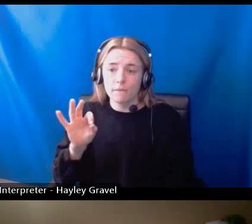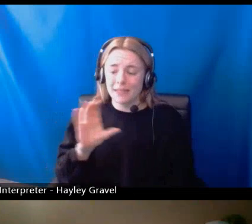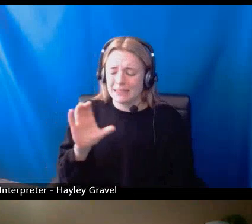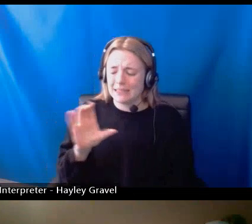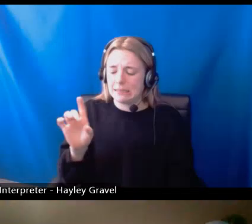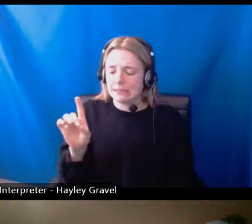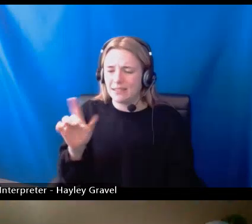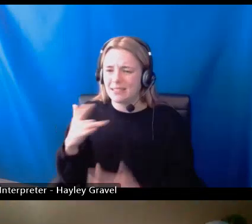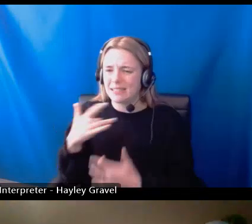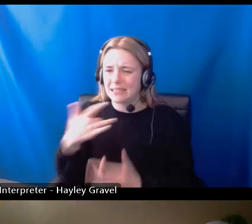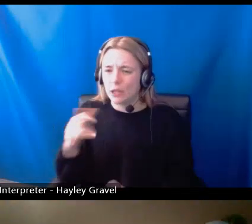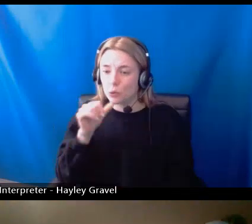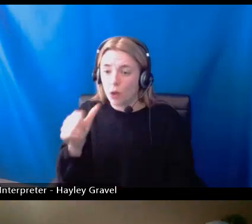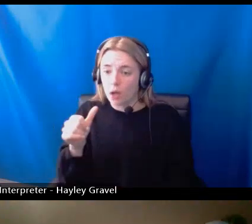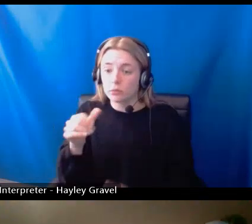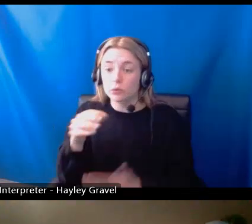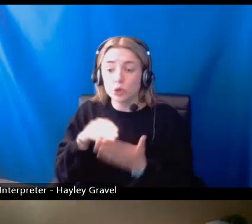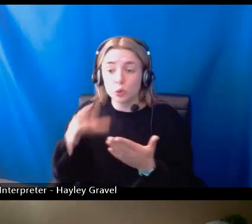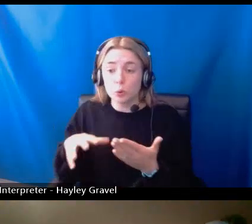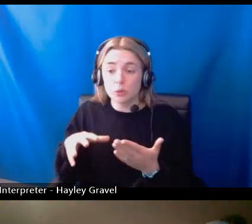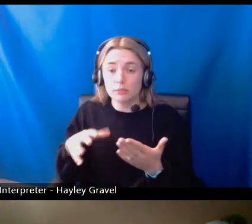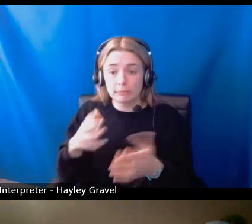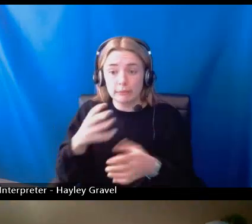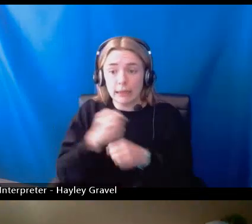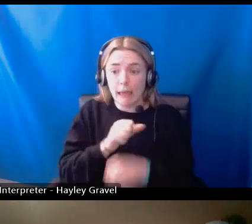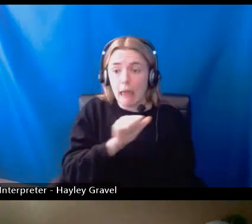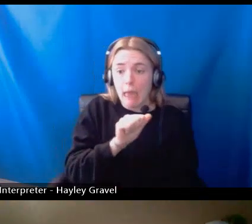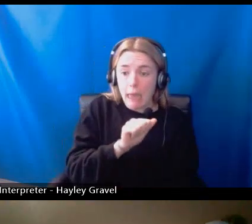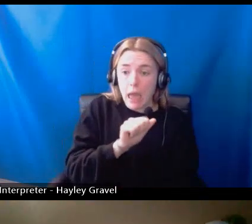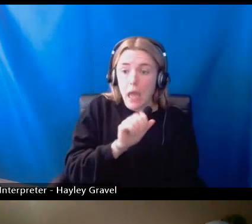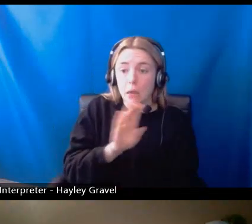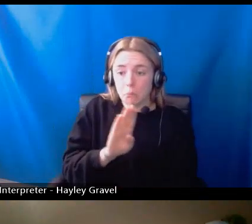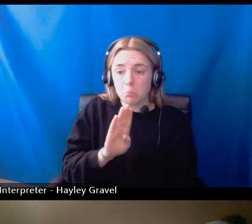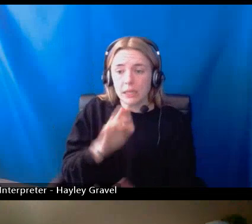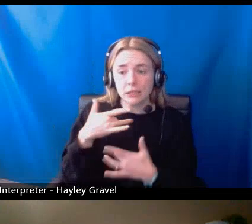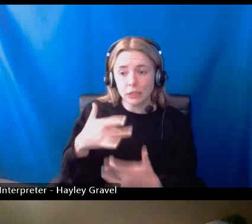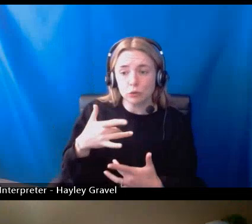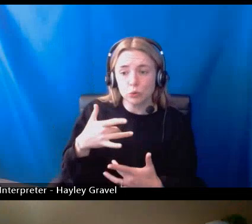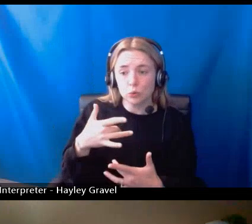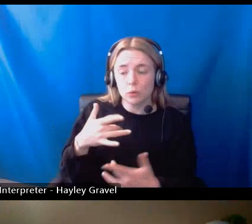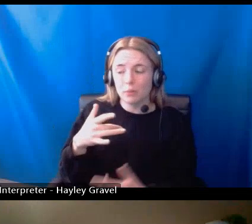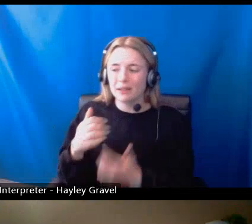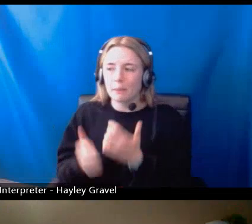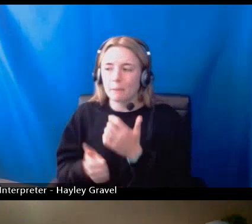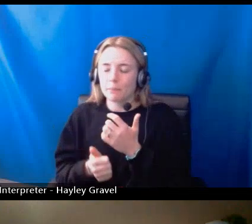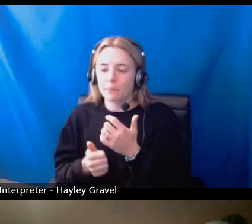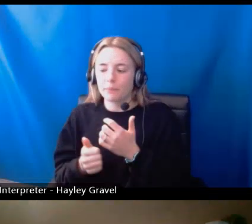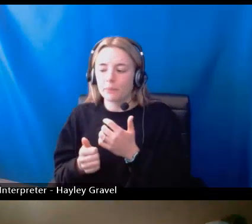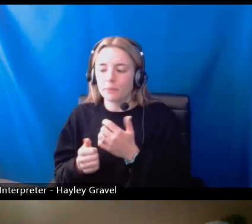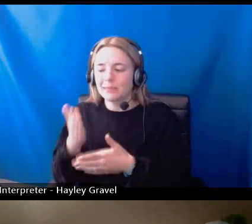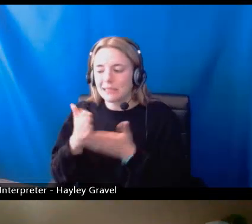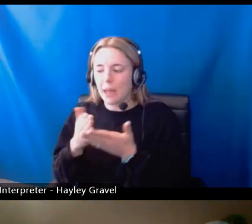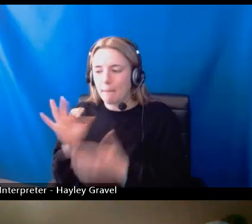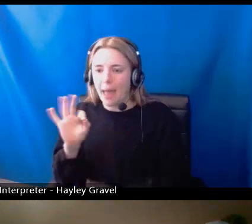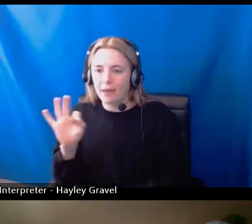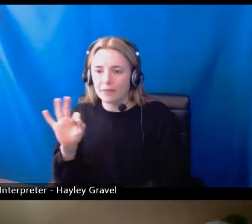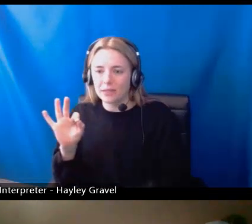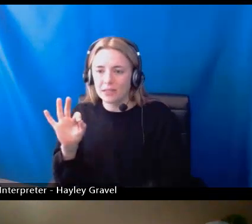D's. It's either A, B, or an F. And there are some C's, there are some. But by the time in English